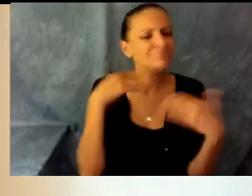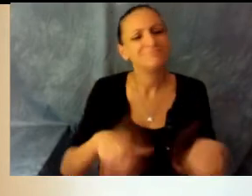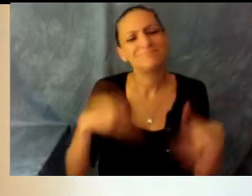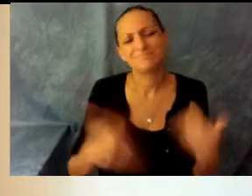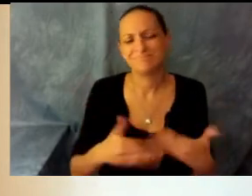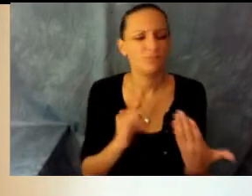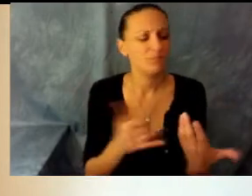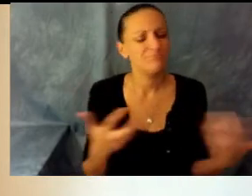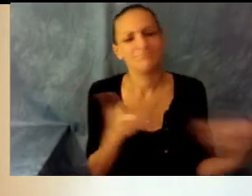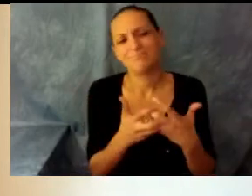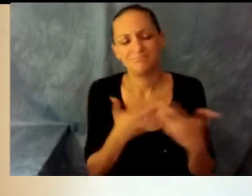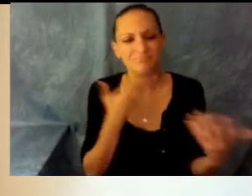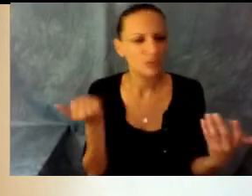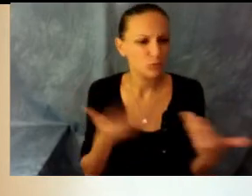I